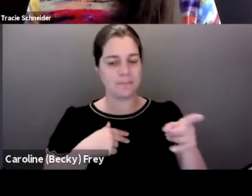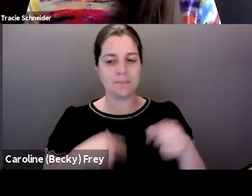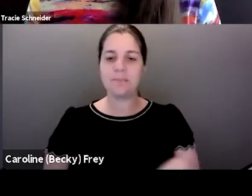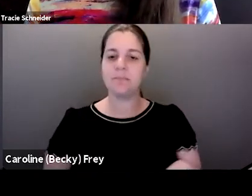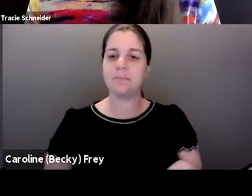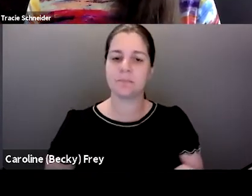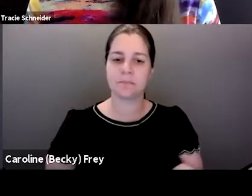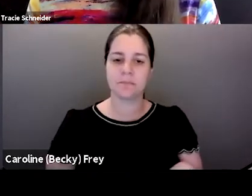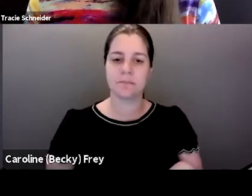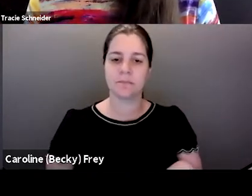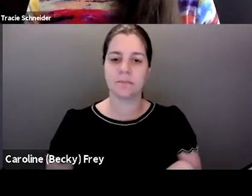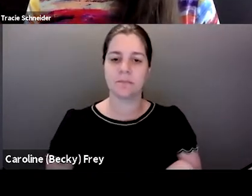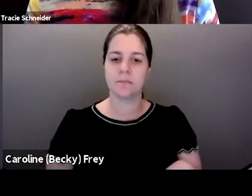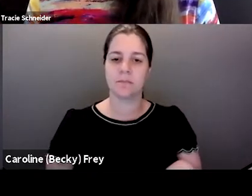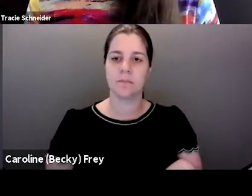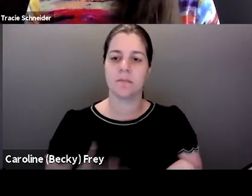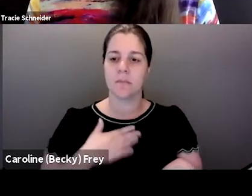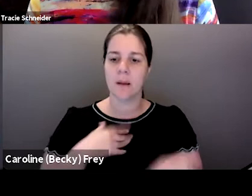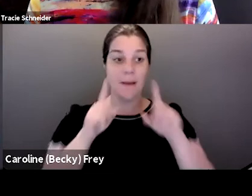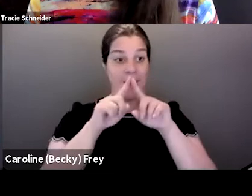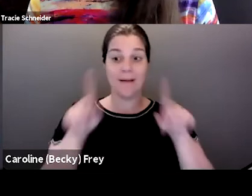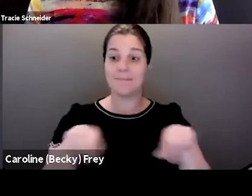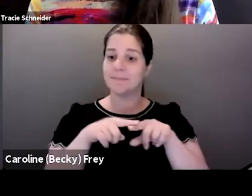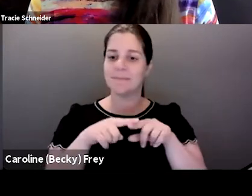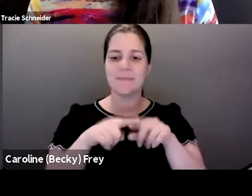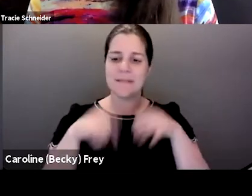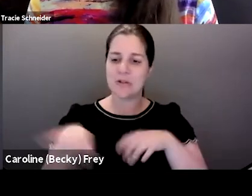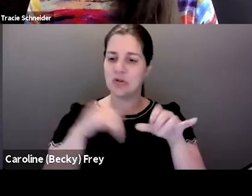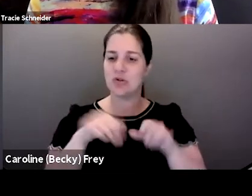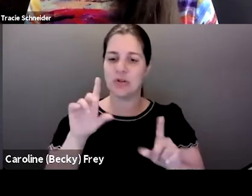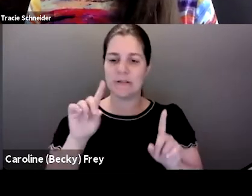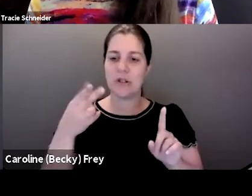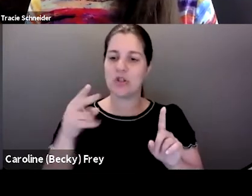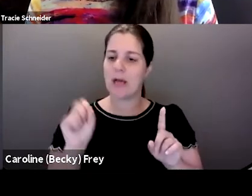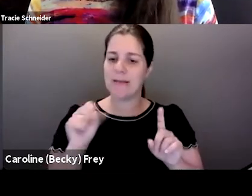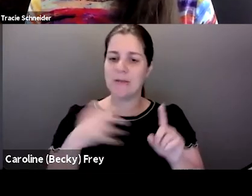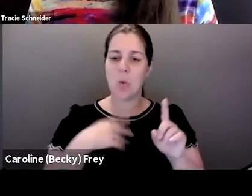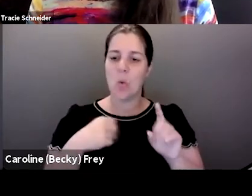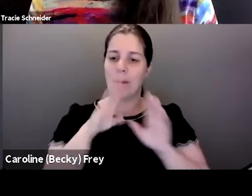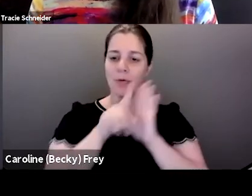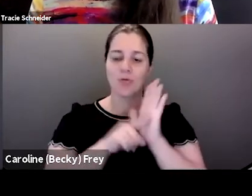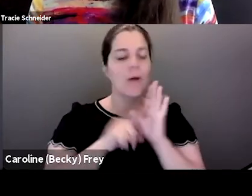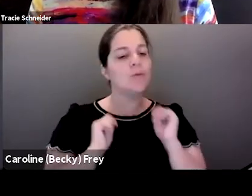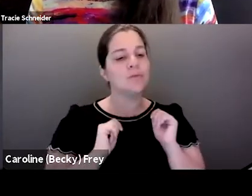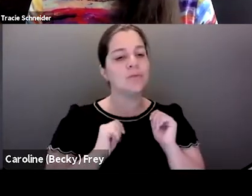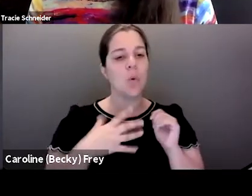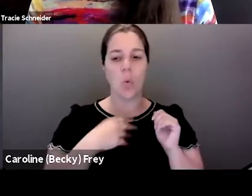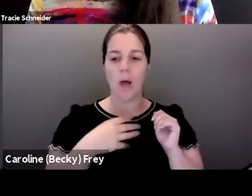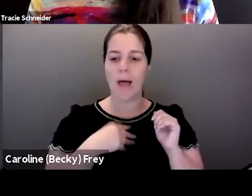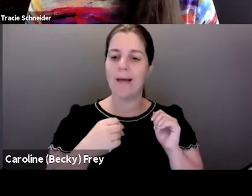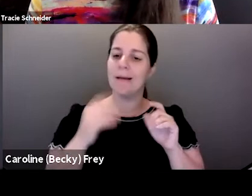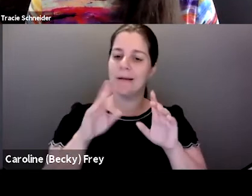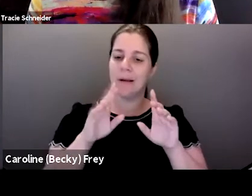My slide is a standard DHS template. It has a white background. It is blue at the top with my title in